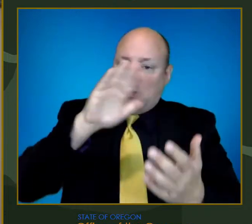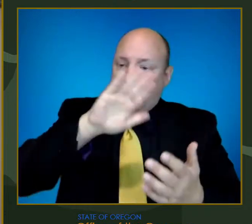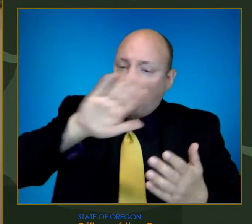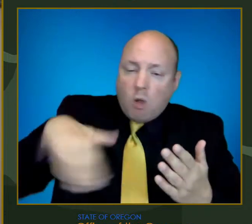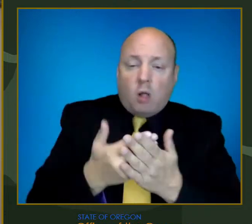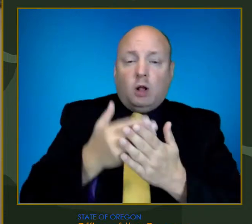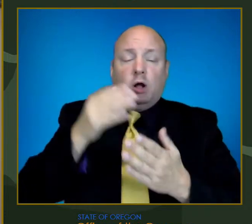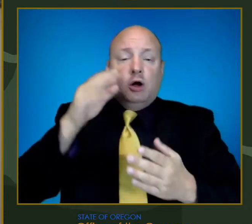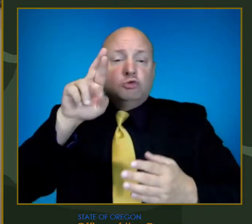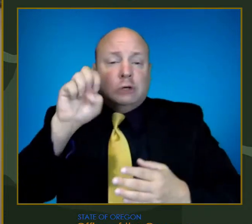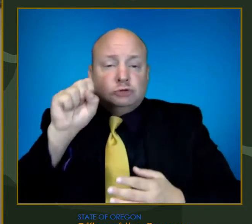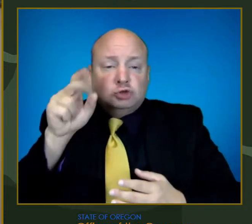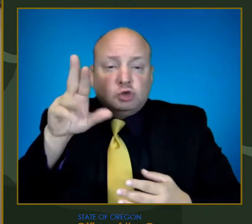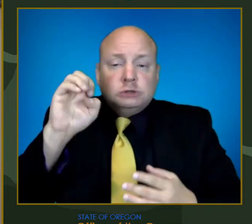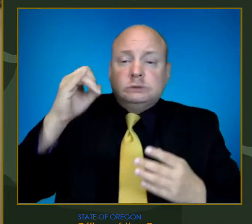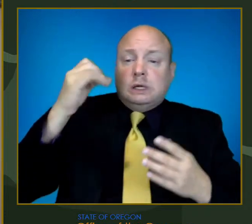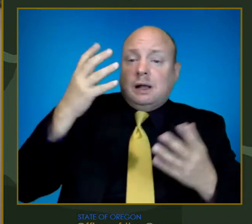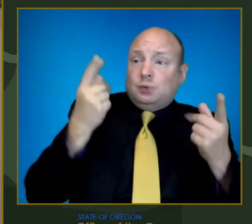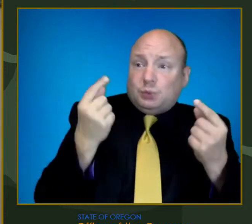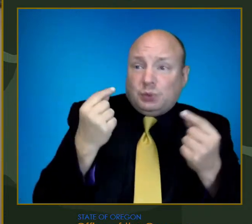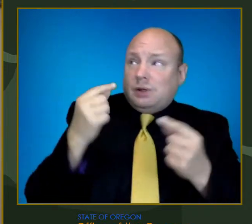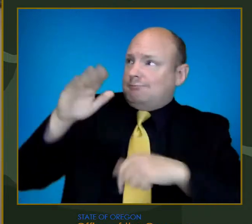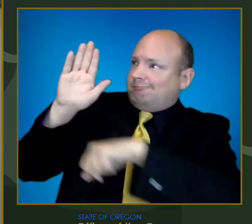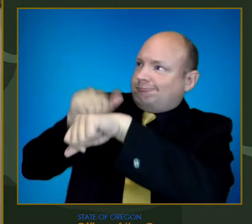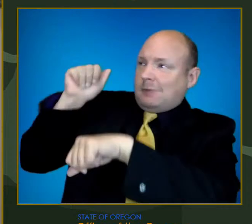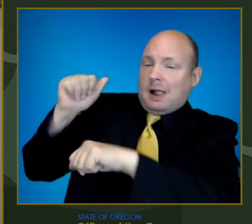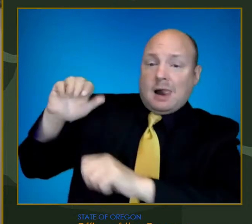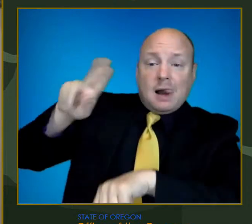National Guard and nurse strike teams,